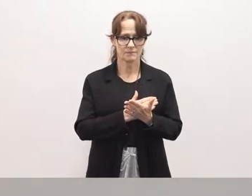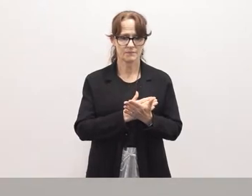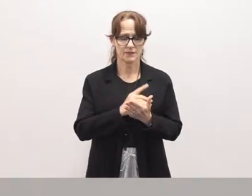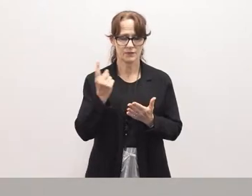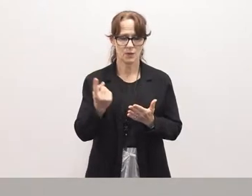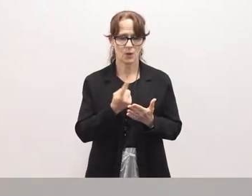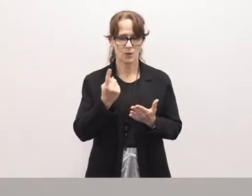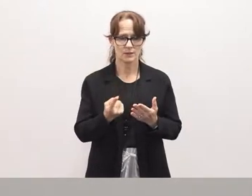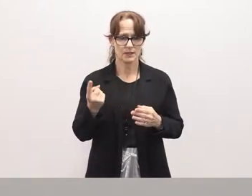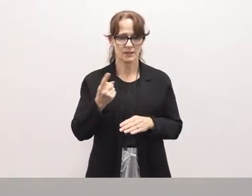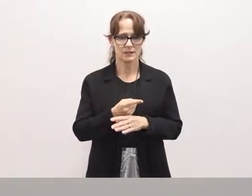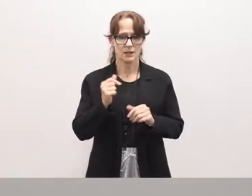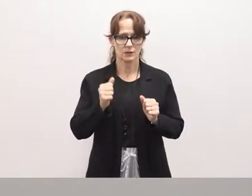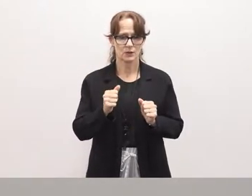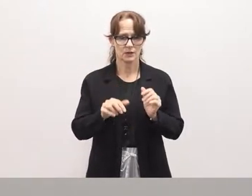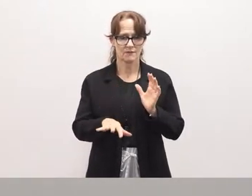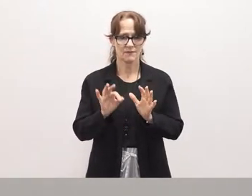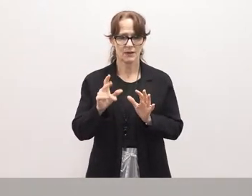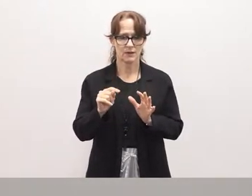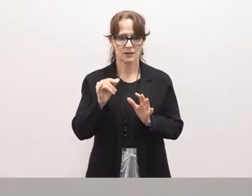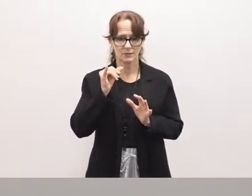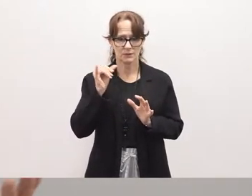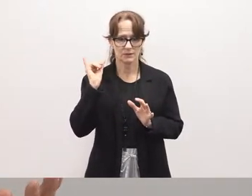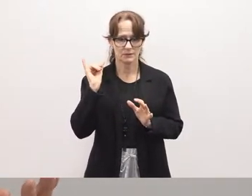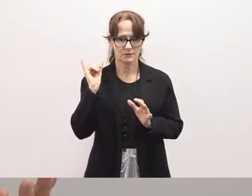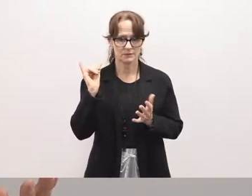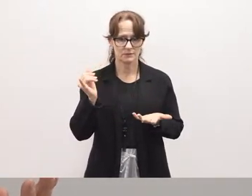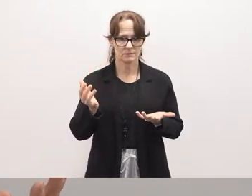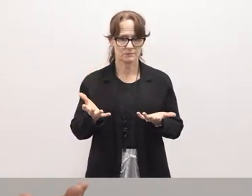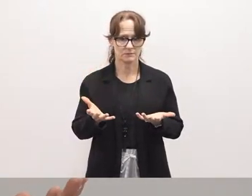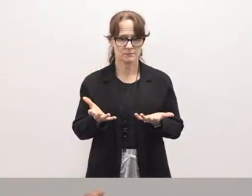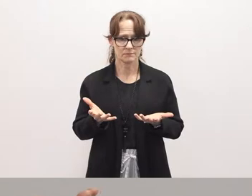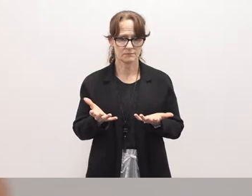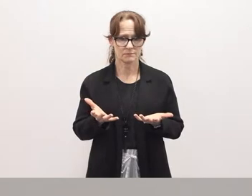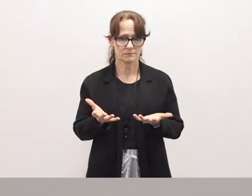day that I possibly could have found it was yesterday, because I was